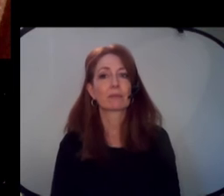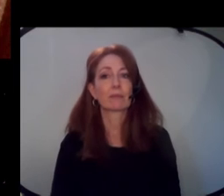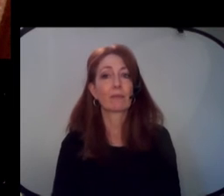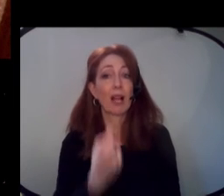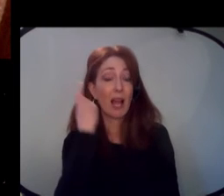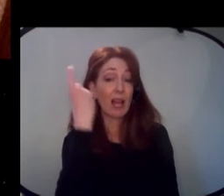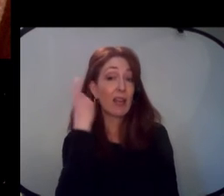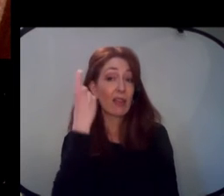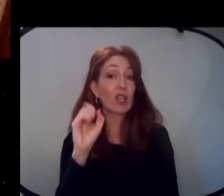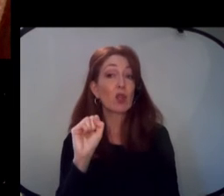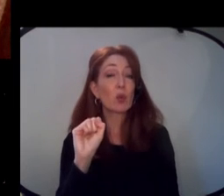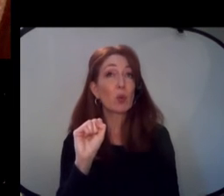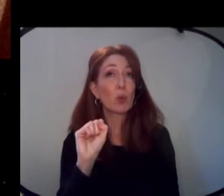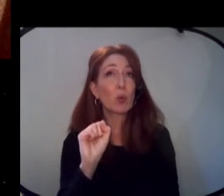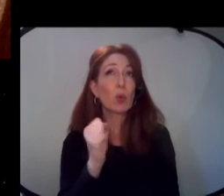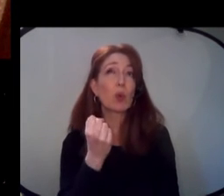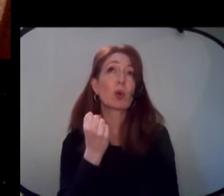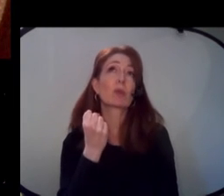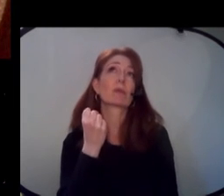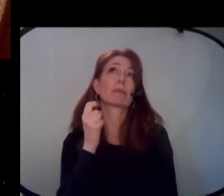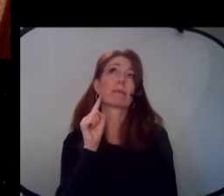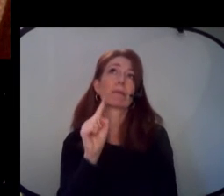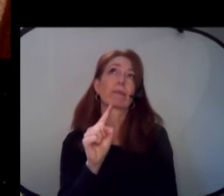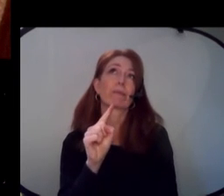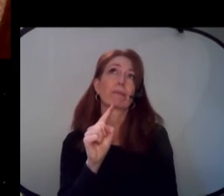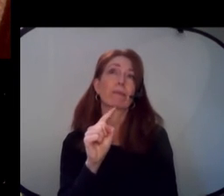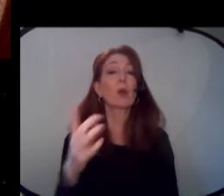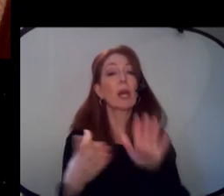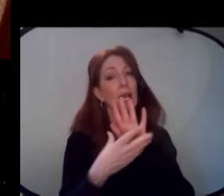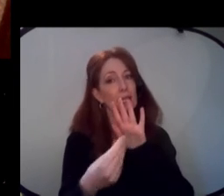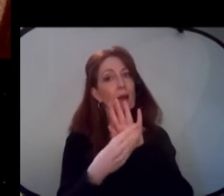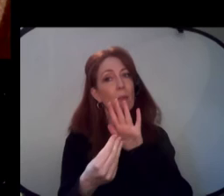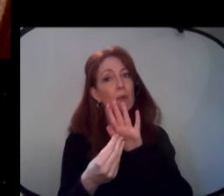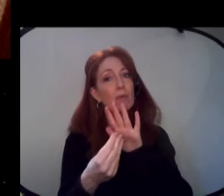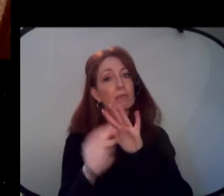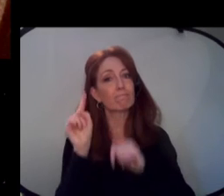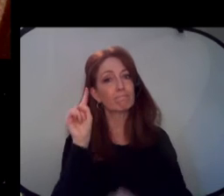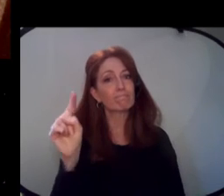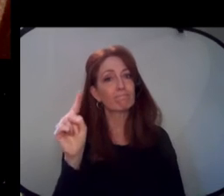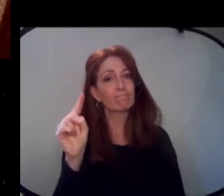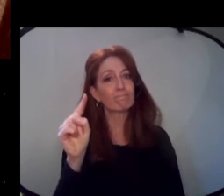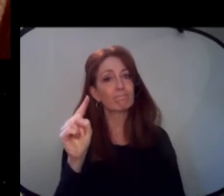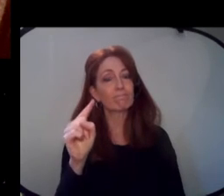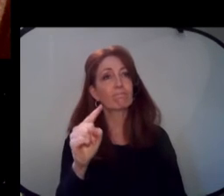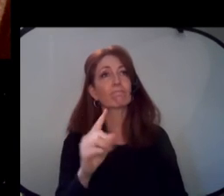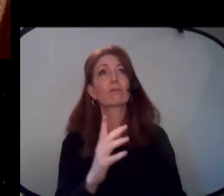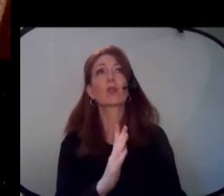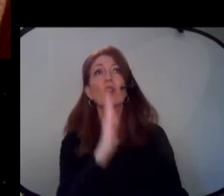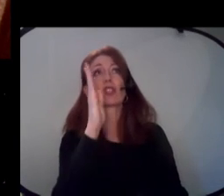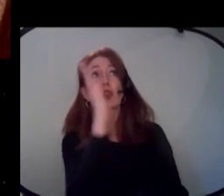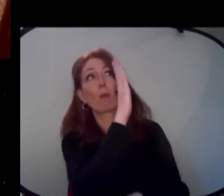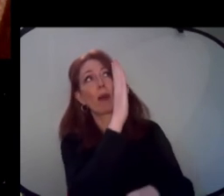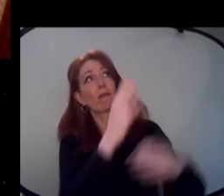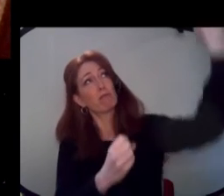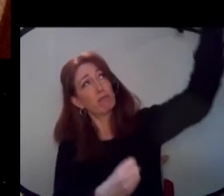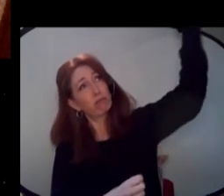position Artemisia. I mean, for example, in the picture we've had on the screen, there is the single light source coming from the top left hand side, and it casts